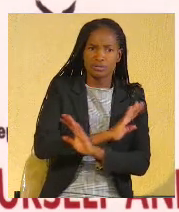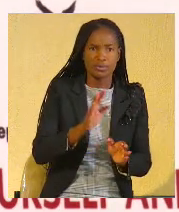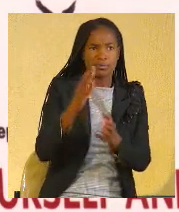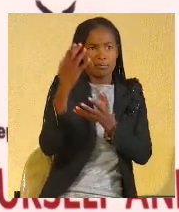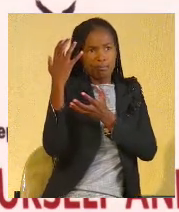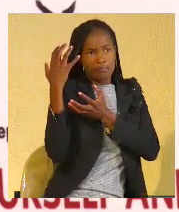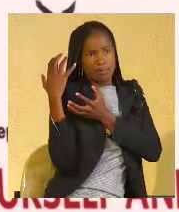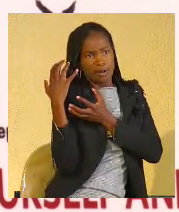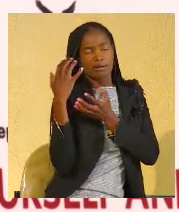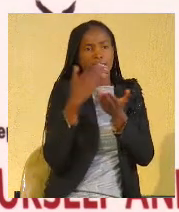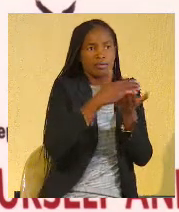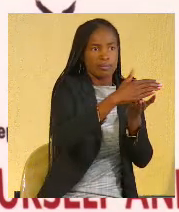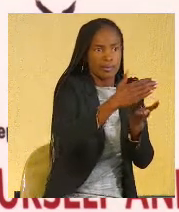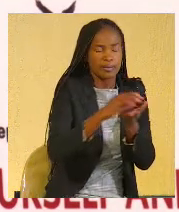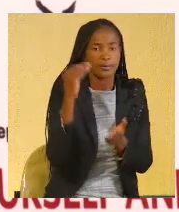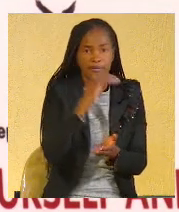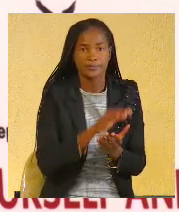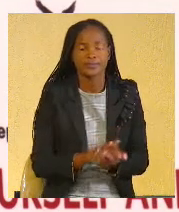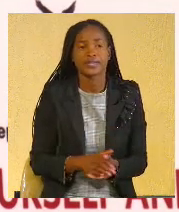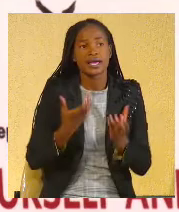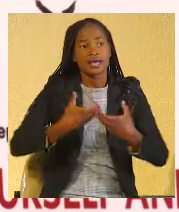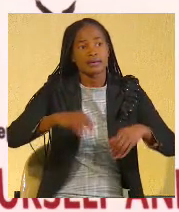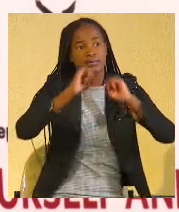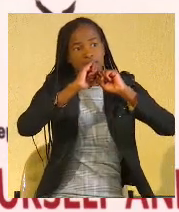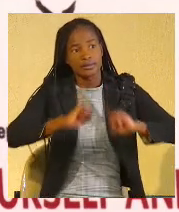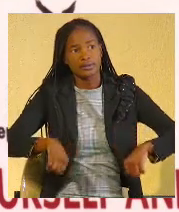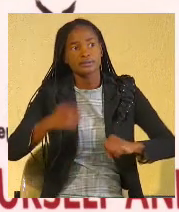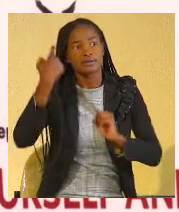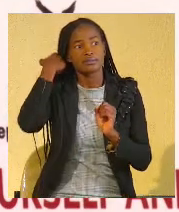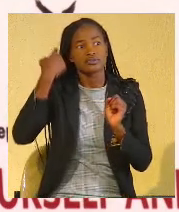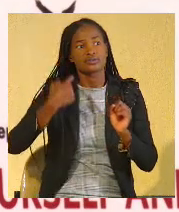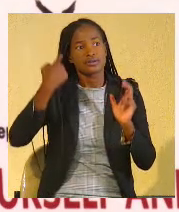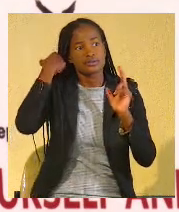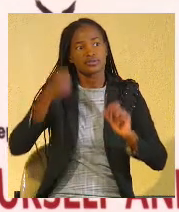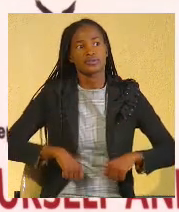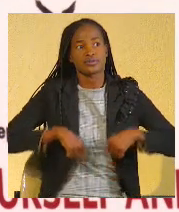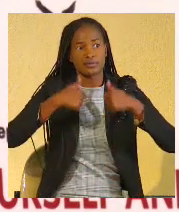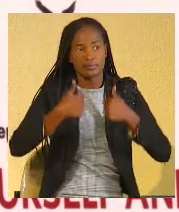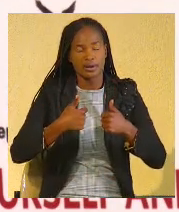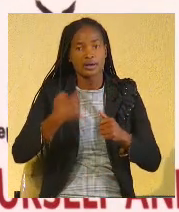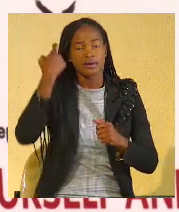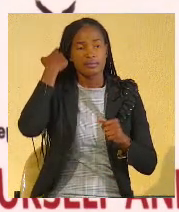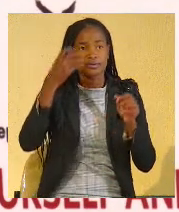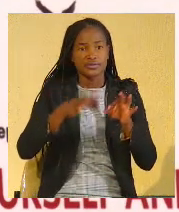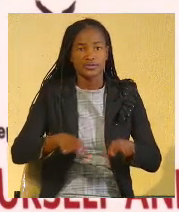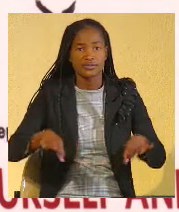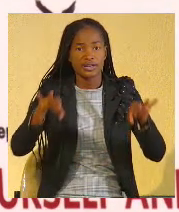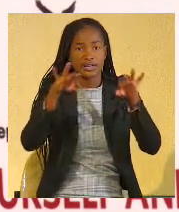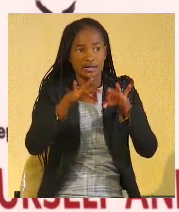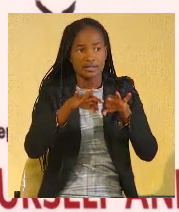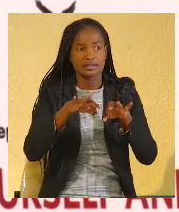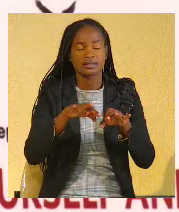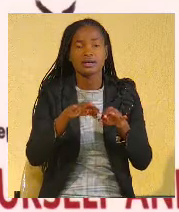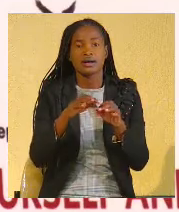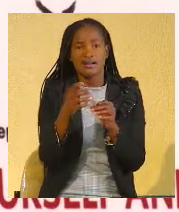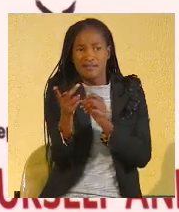And the Cabinet directed the Ministries of Urban and Rural Development, and of Agriculture, Water and Land Reforms to